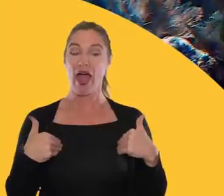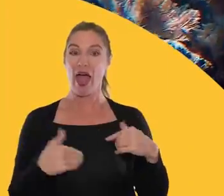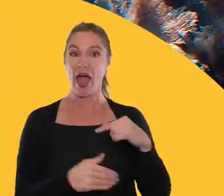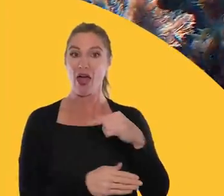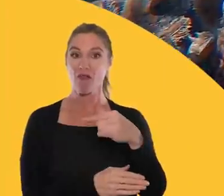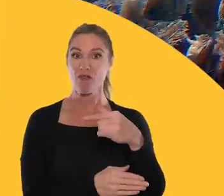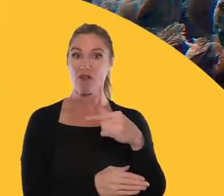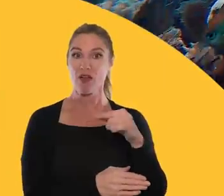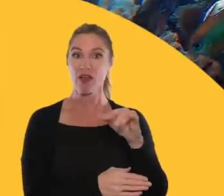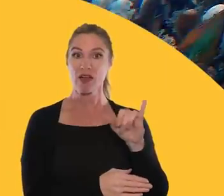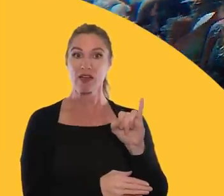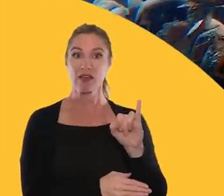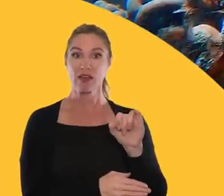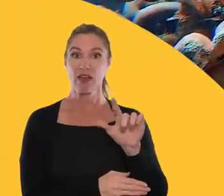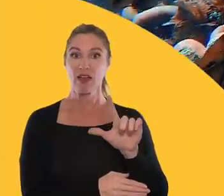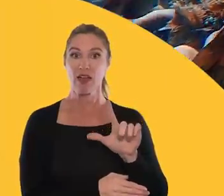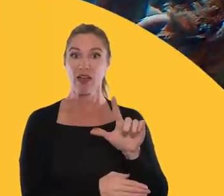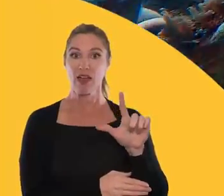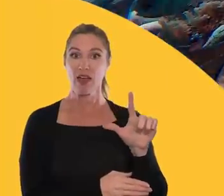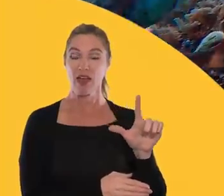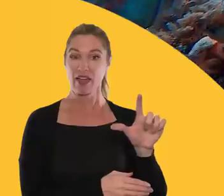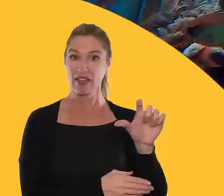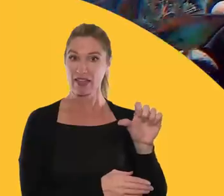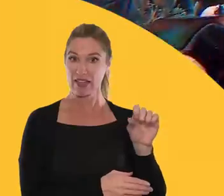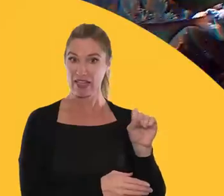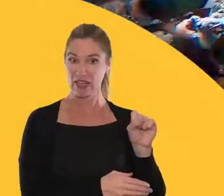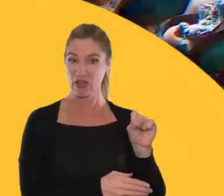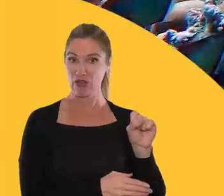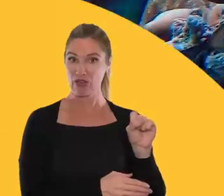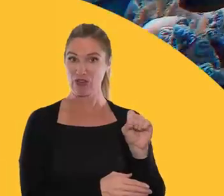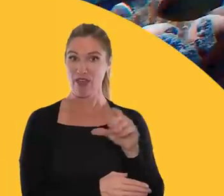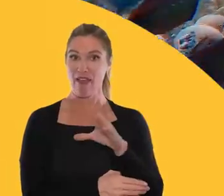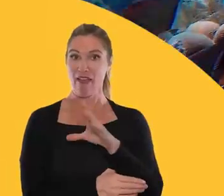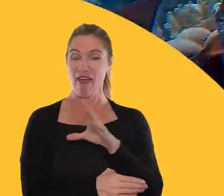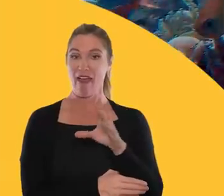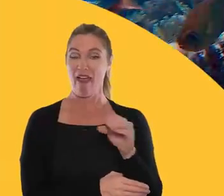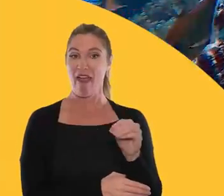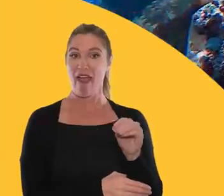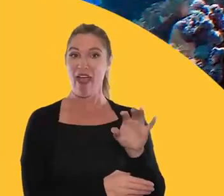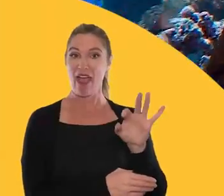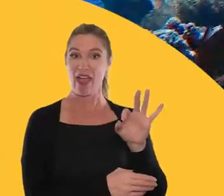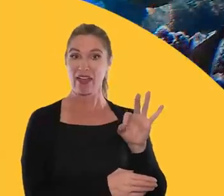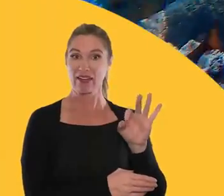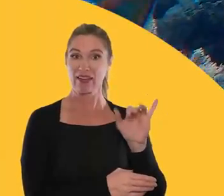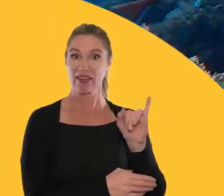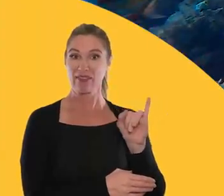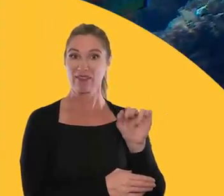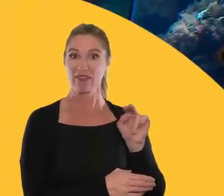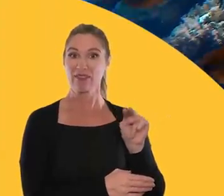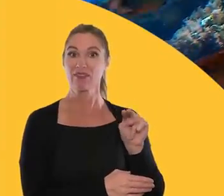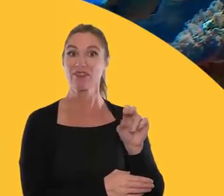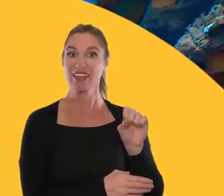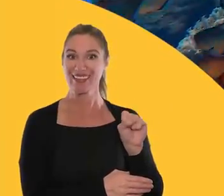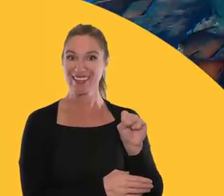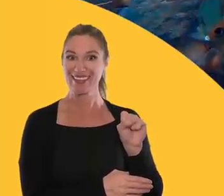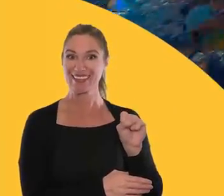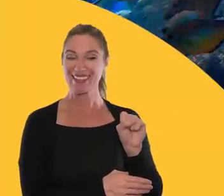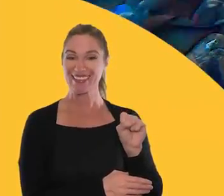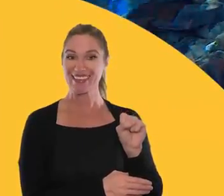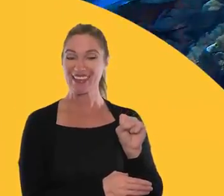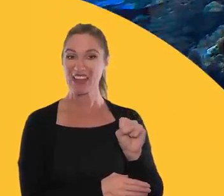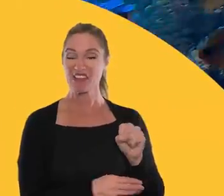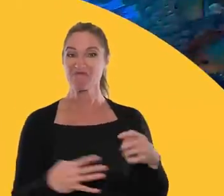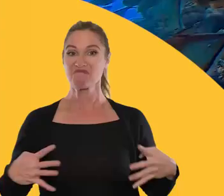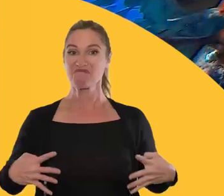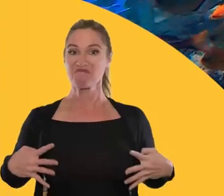gills and fins. Gills help fish breathe, just like we